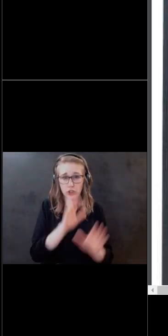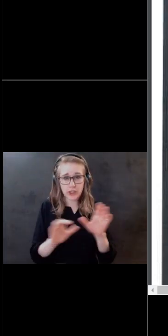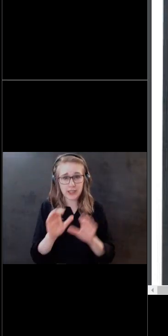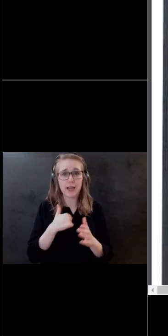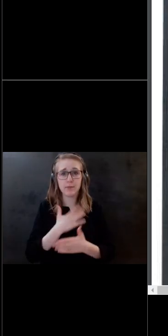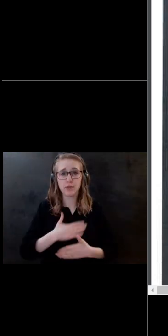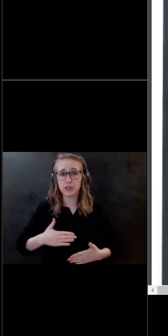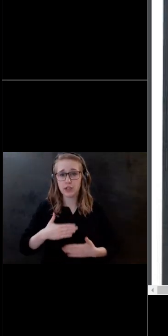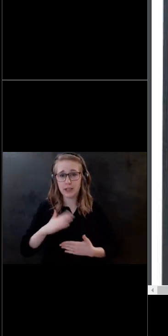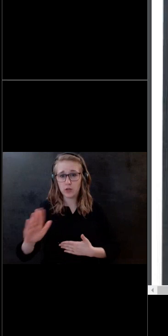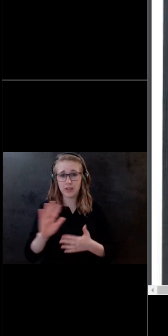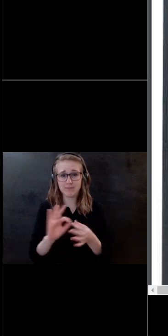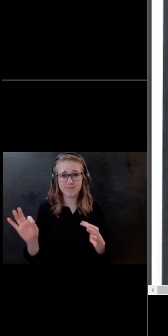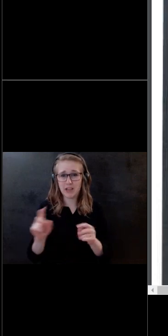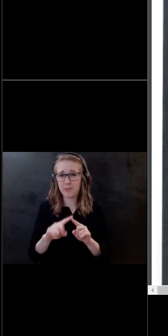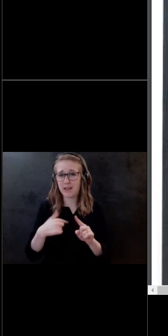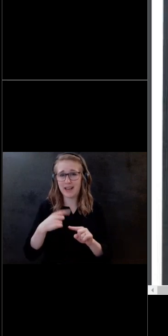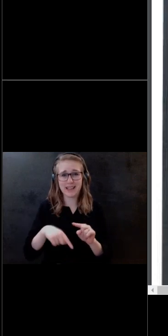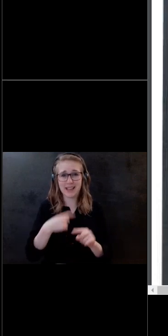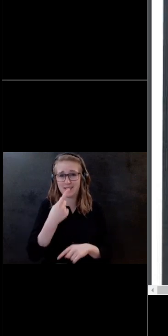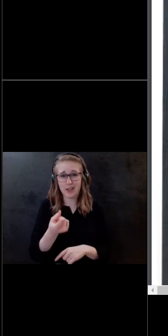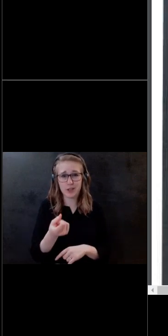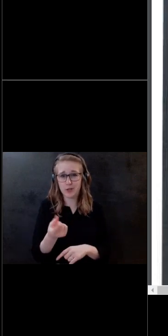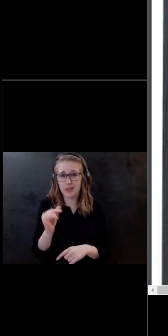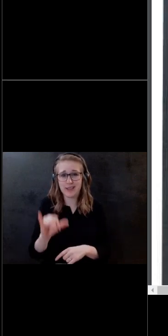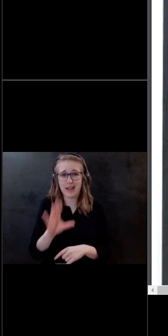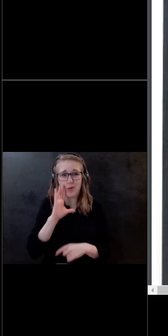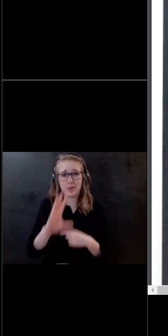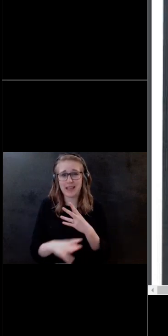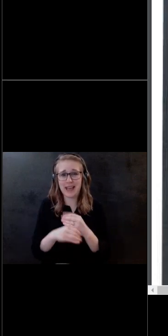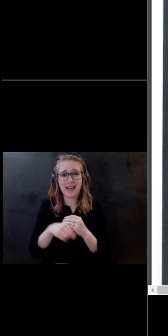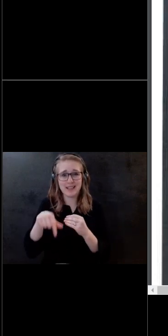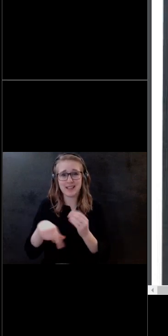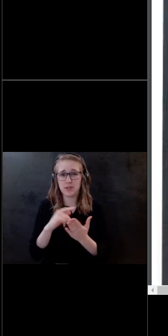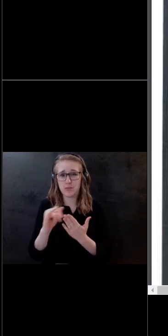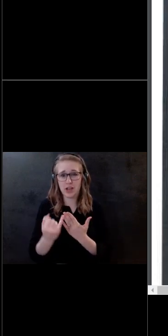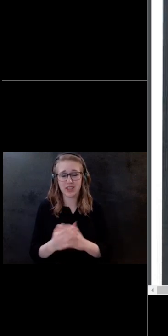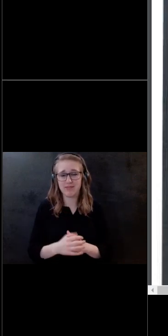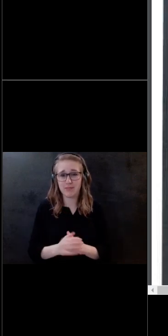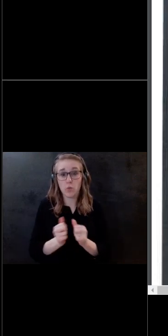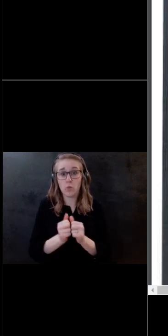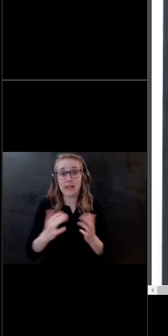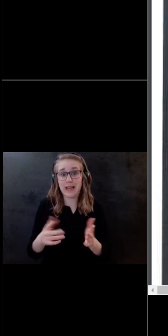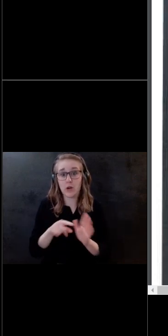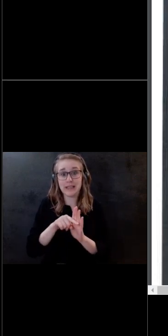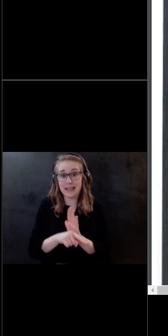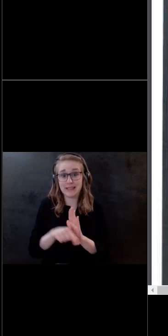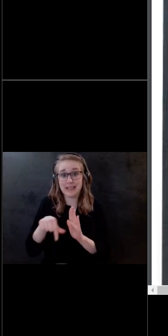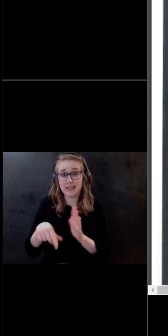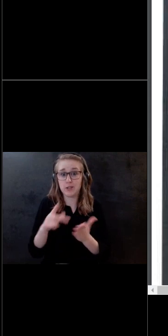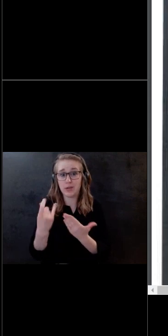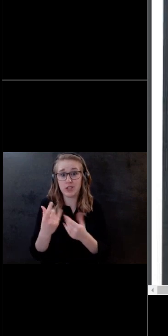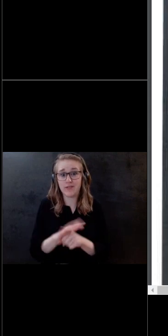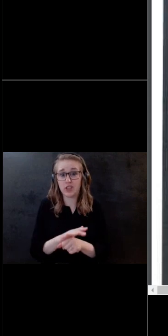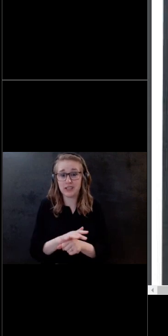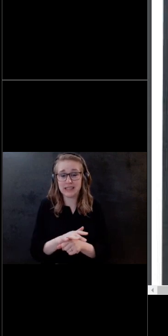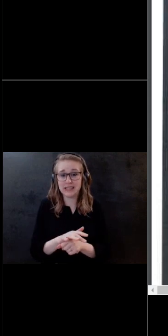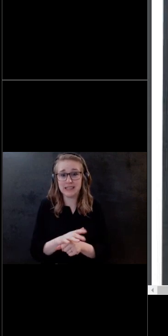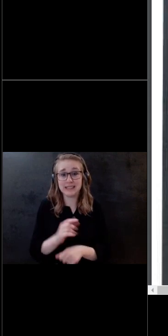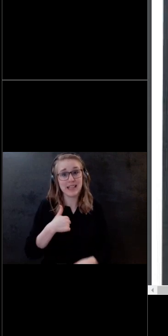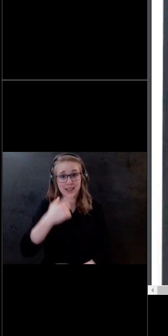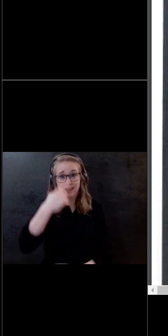saying. But I can't tell you that that can be added into this project without killing the project altogether, because I think it